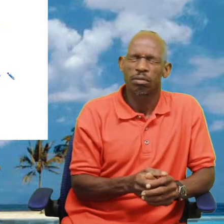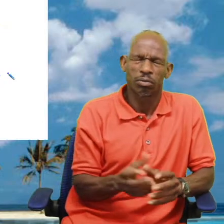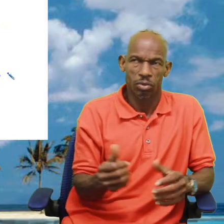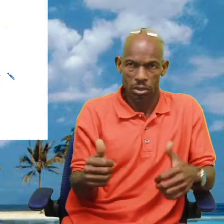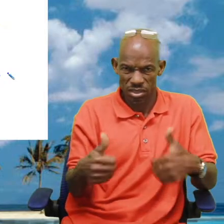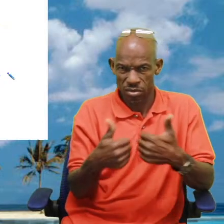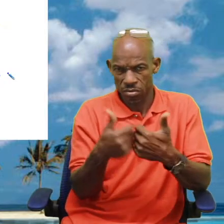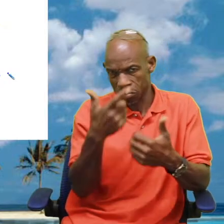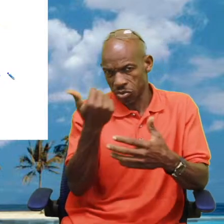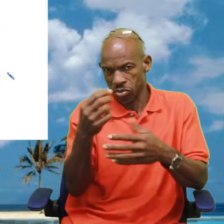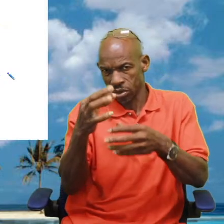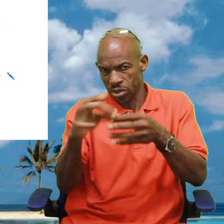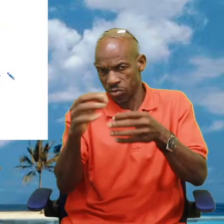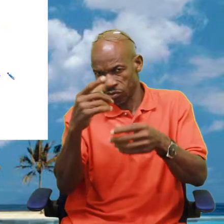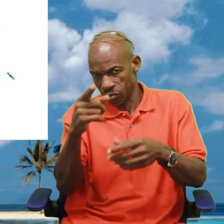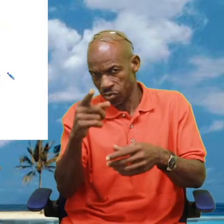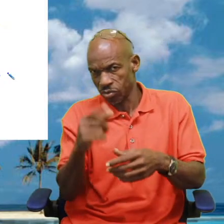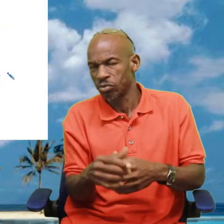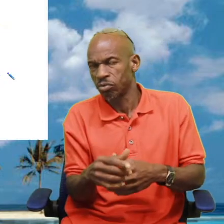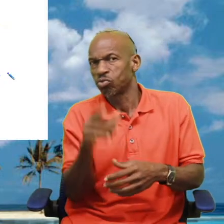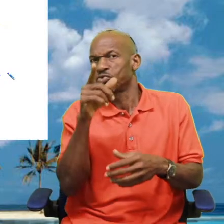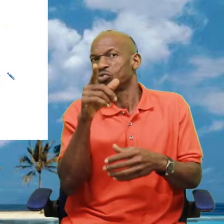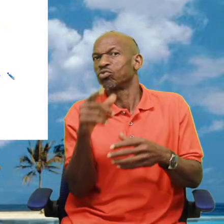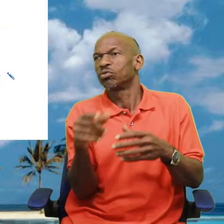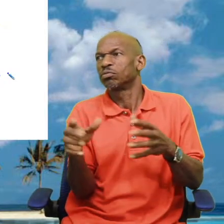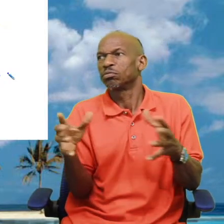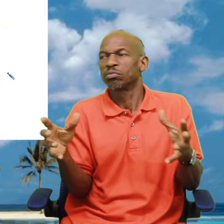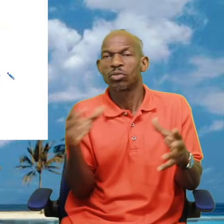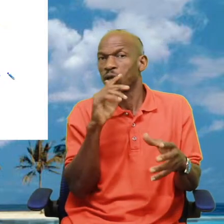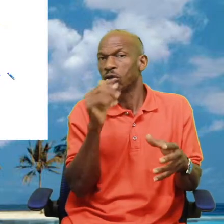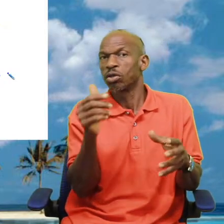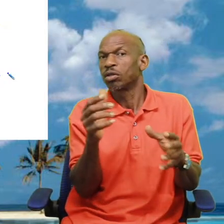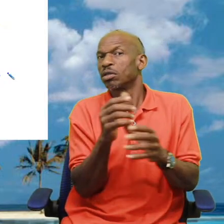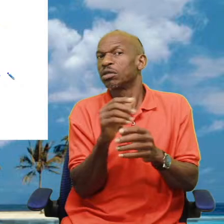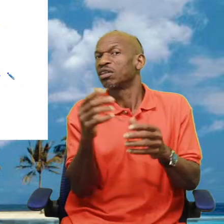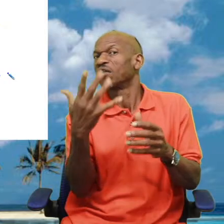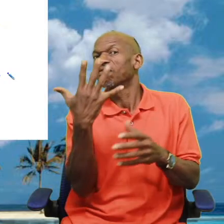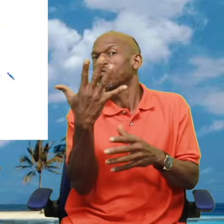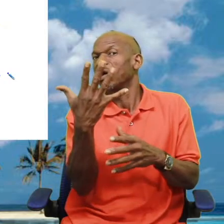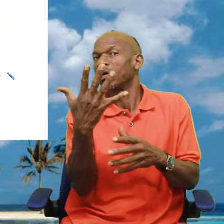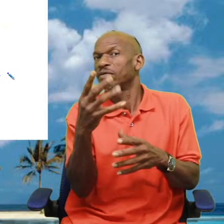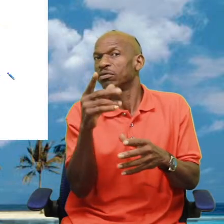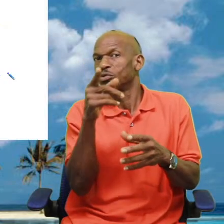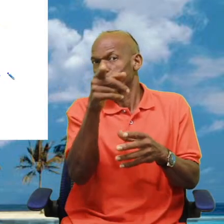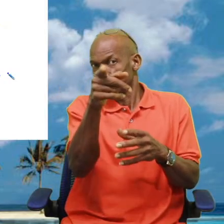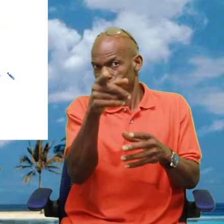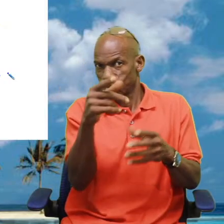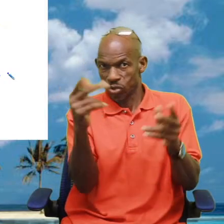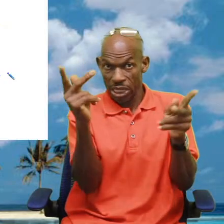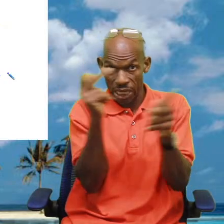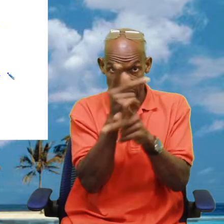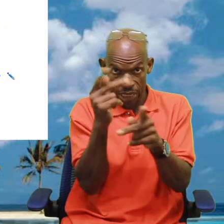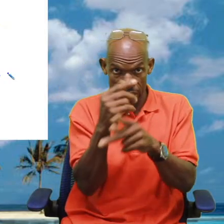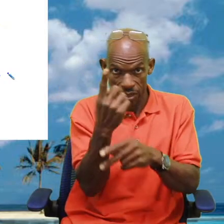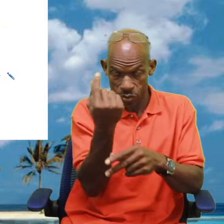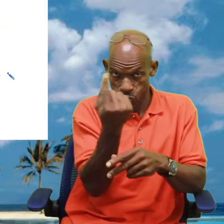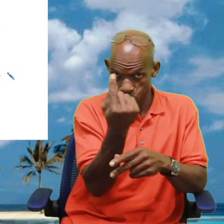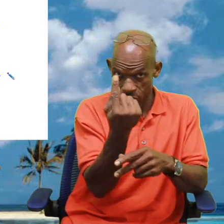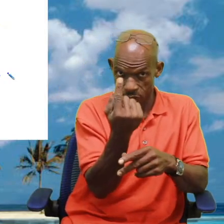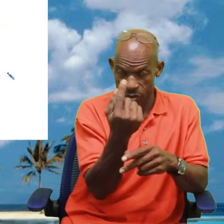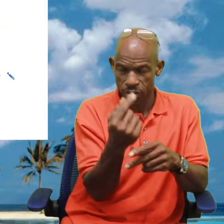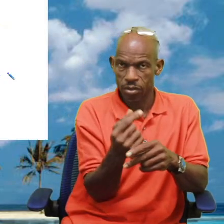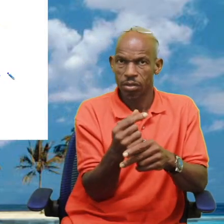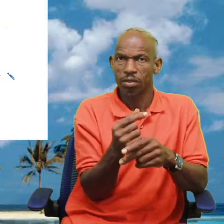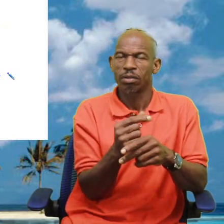is simple for you. So I want you to put in one sentence, you're going to put 2 adjectives, and the other sentence, you're going to put